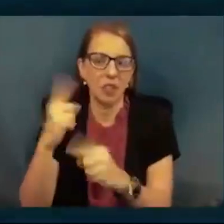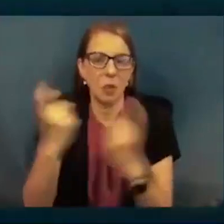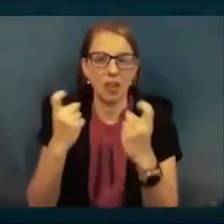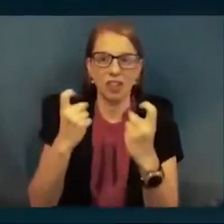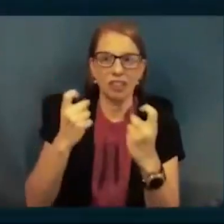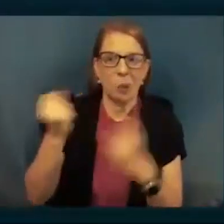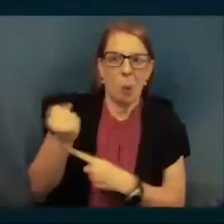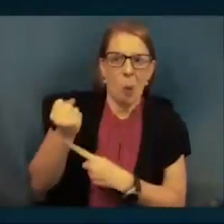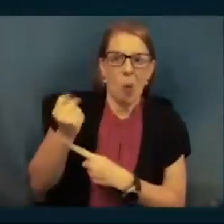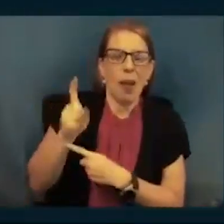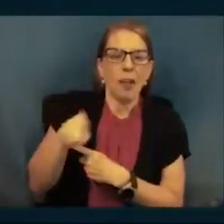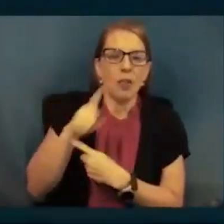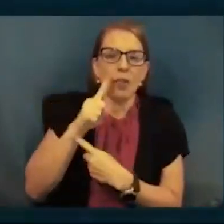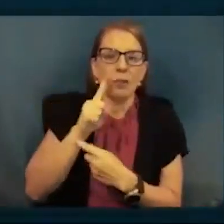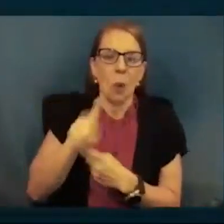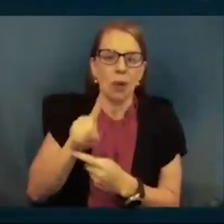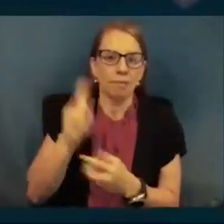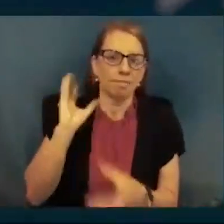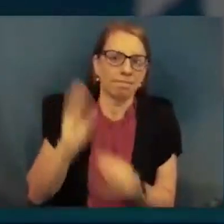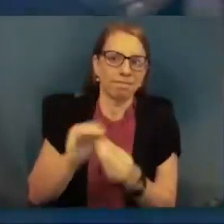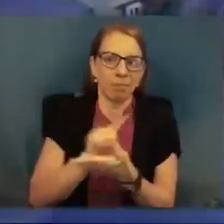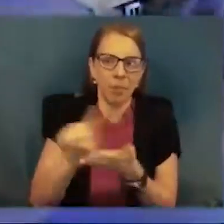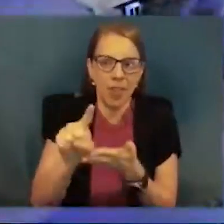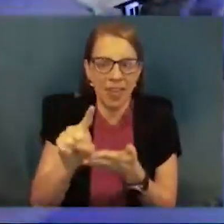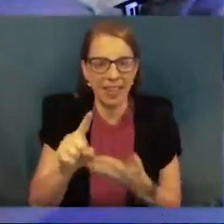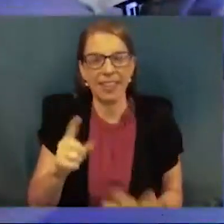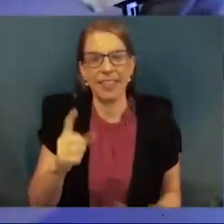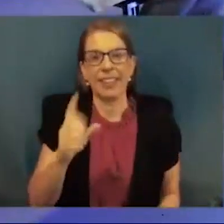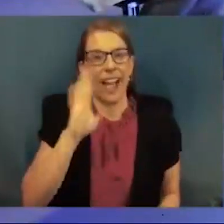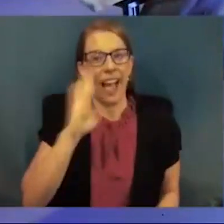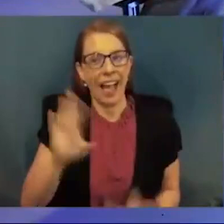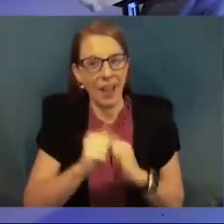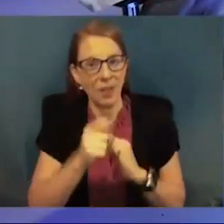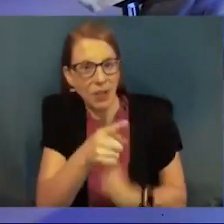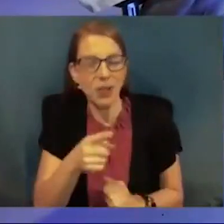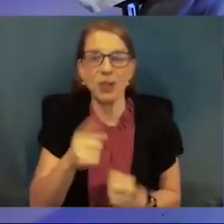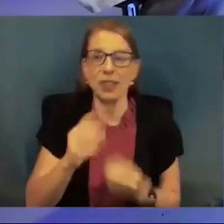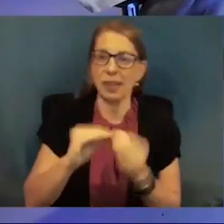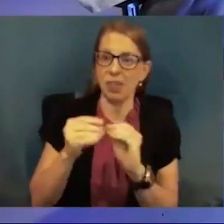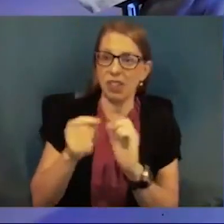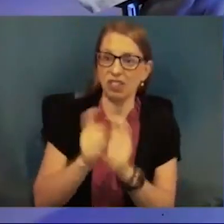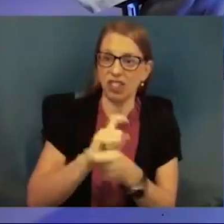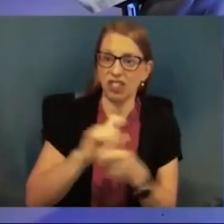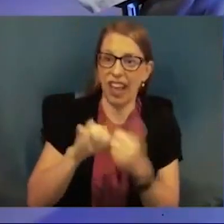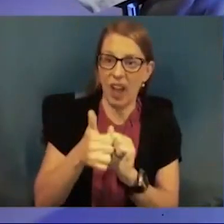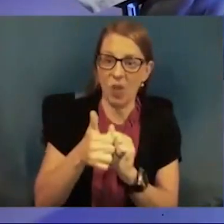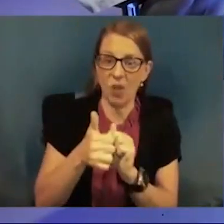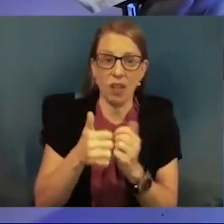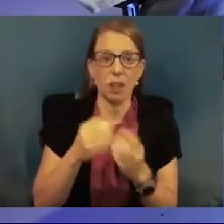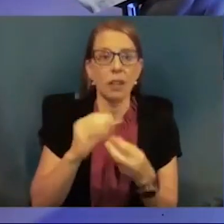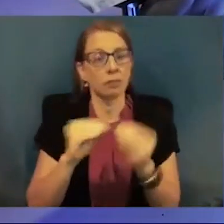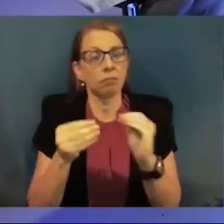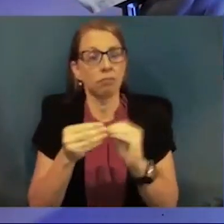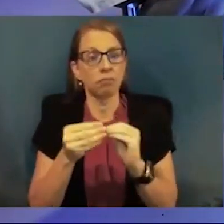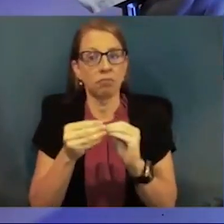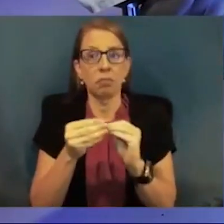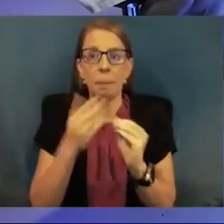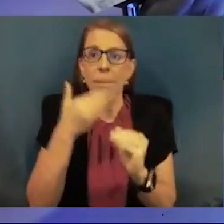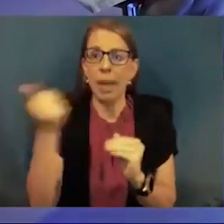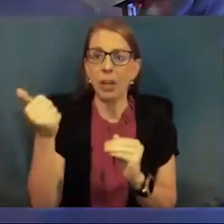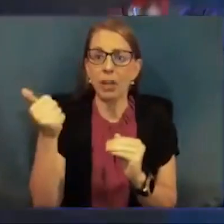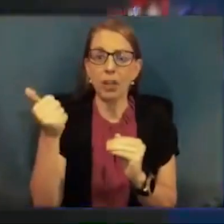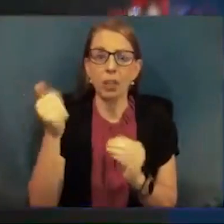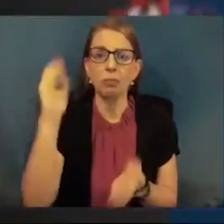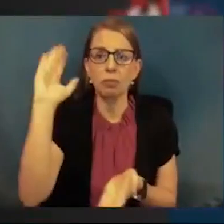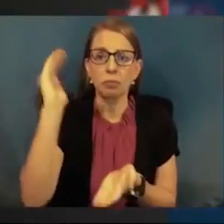are you? I'm good. It's Friday. Happy Friday, for sure. Any changes in the numbers? Yeah, the changes are a little bit better, have gone down.